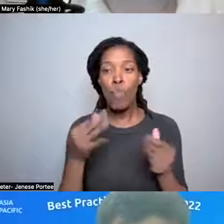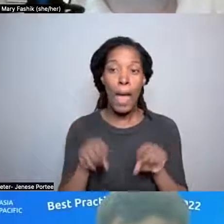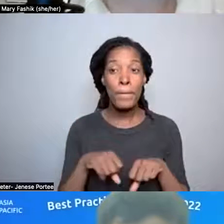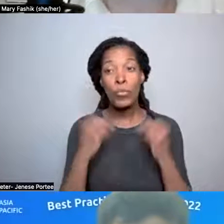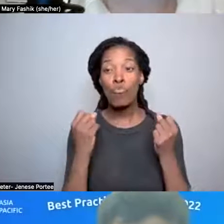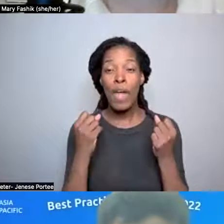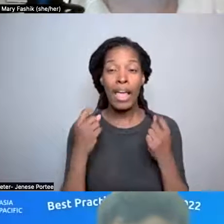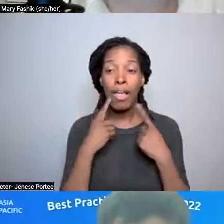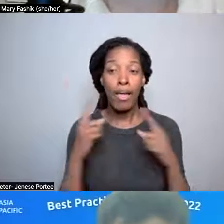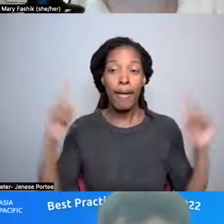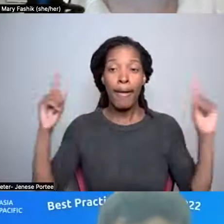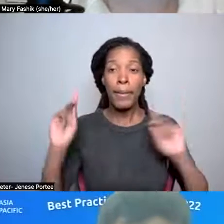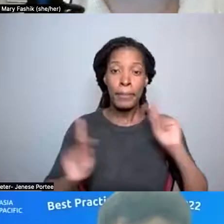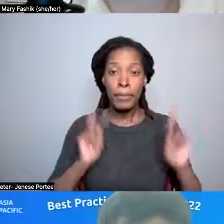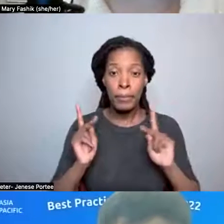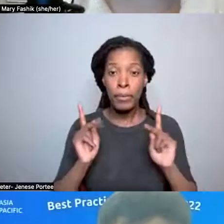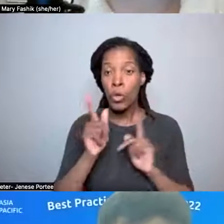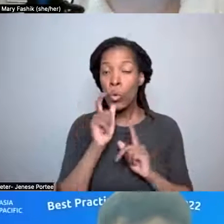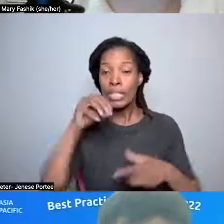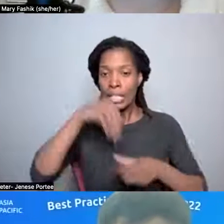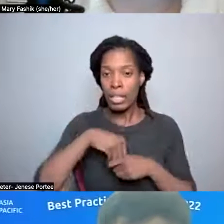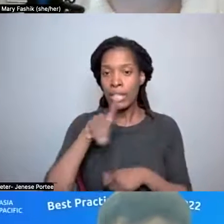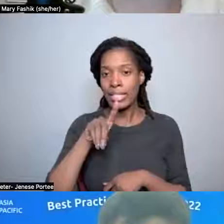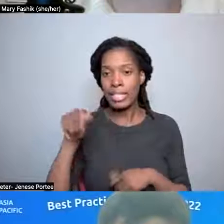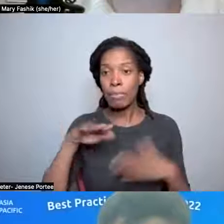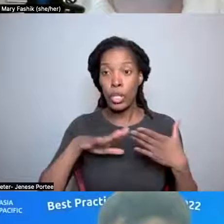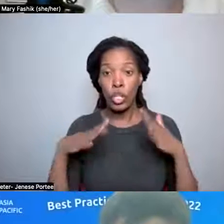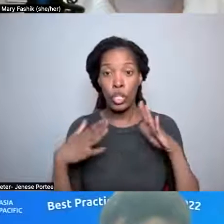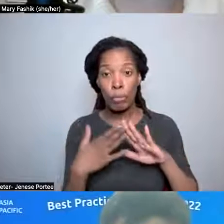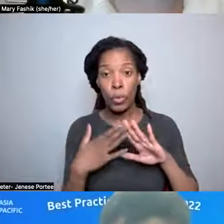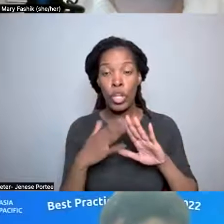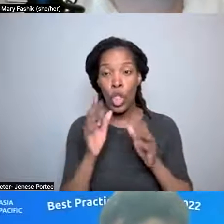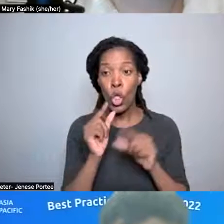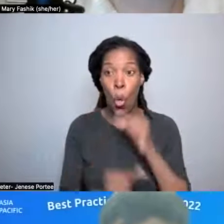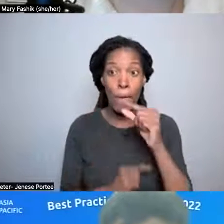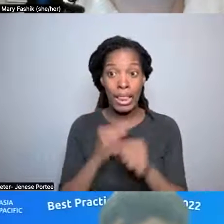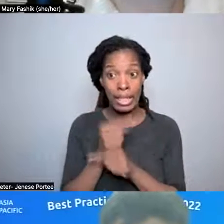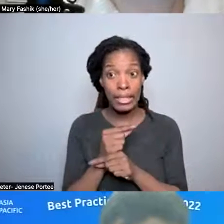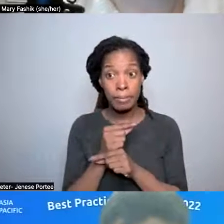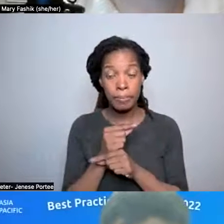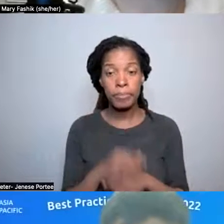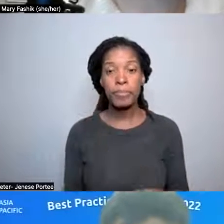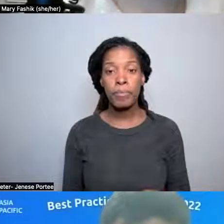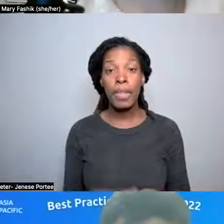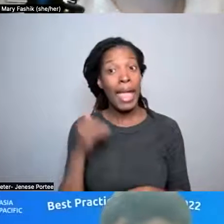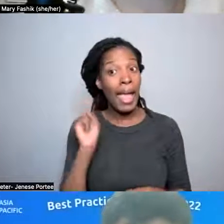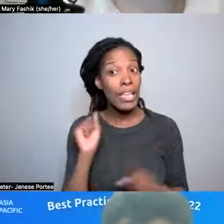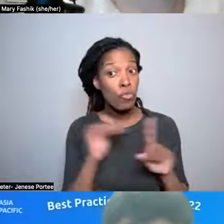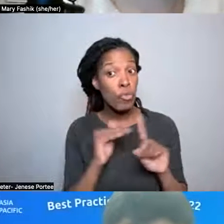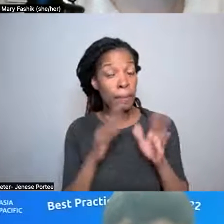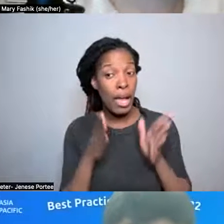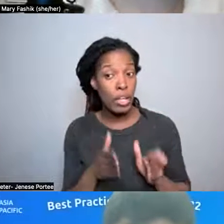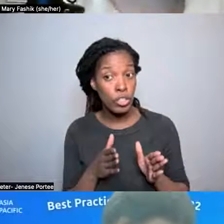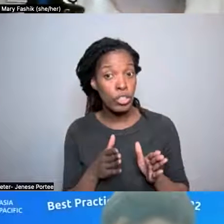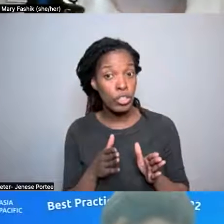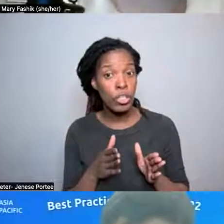accomplishments of leaders in the disability community globally. As a reminder, there will be